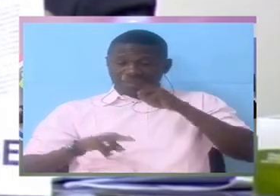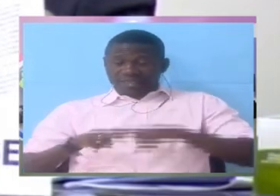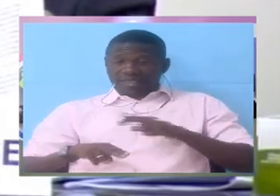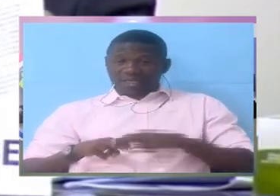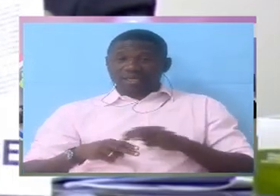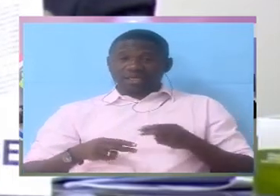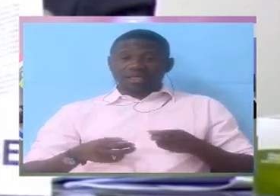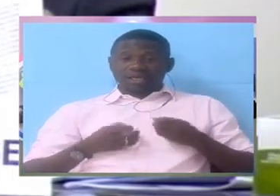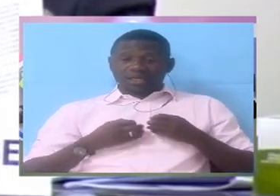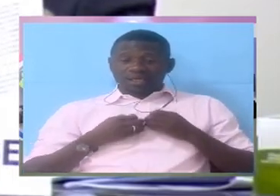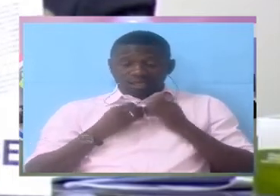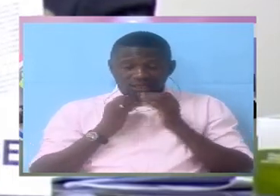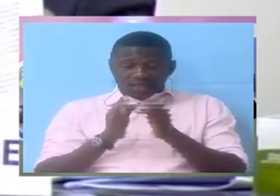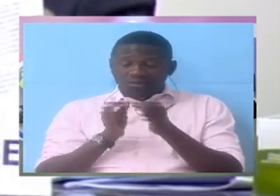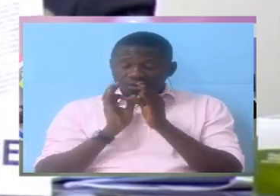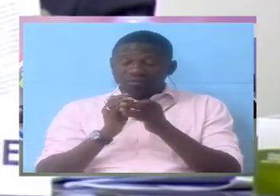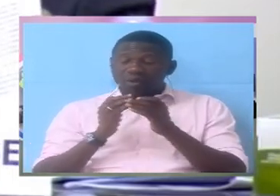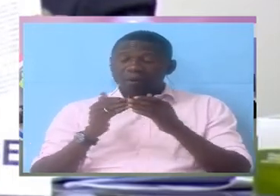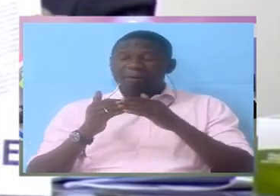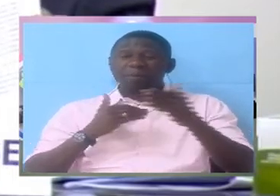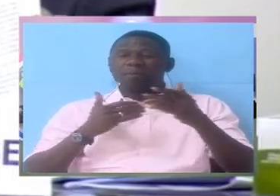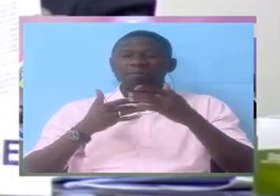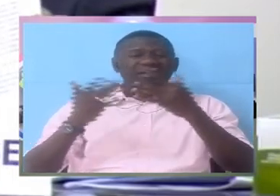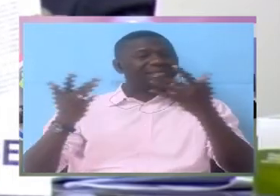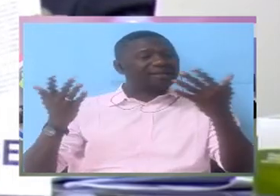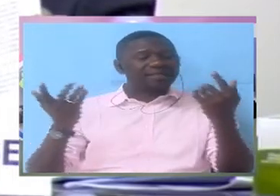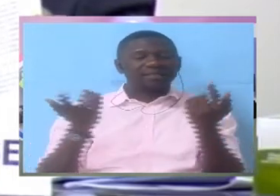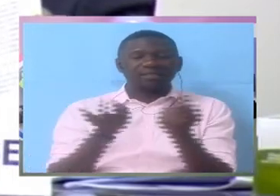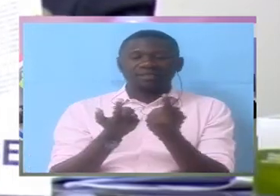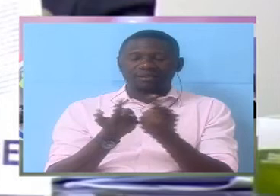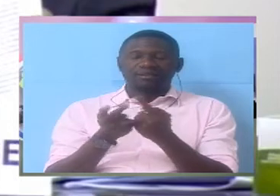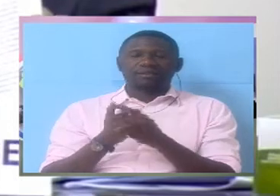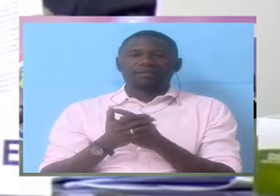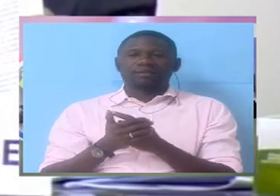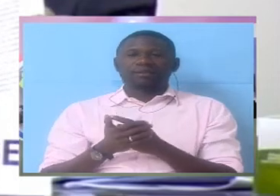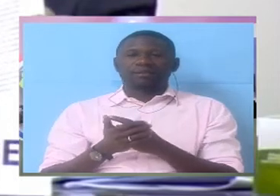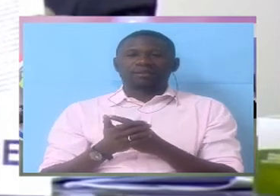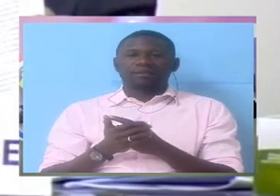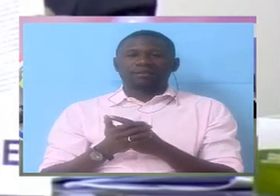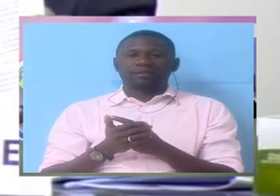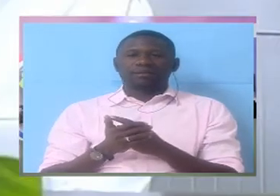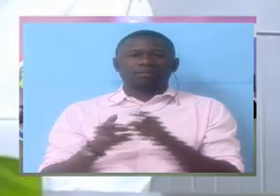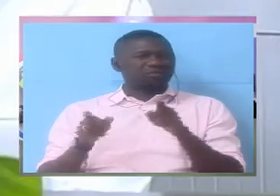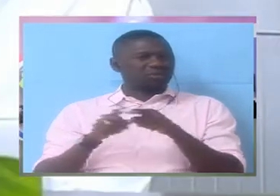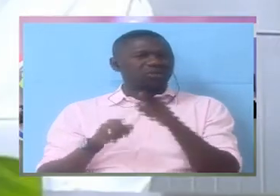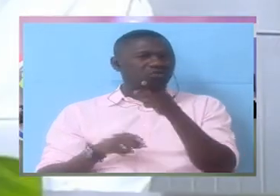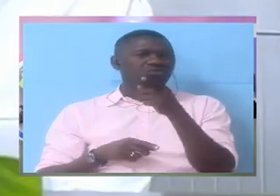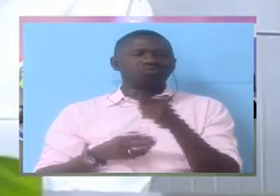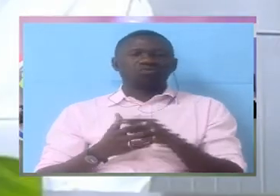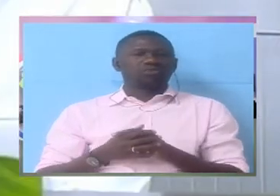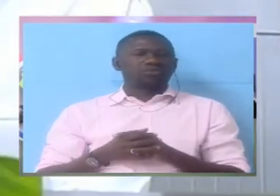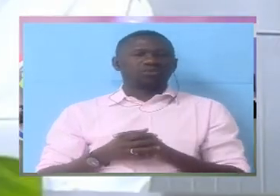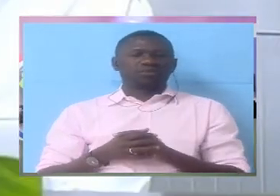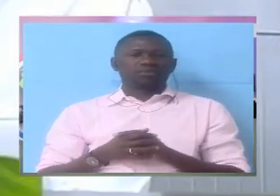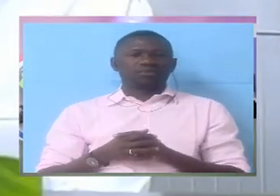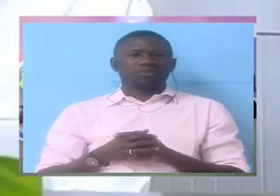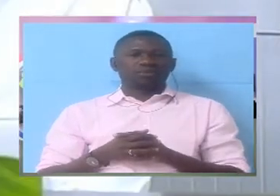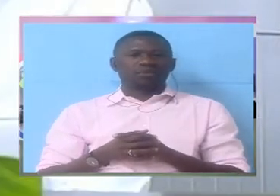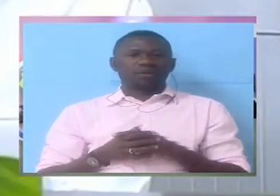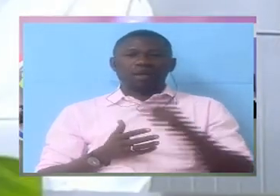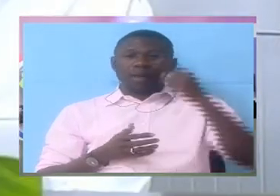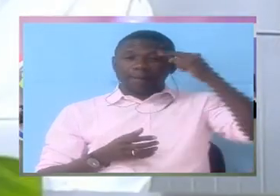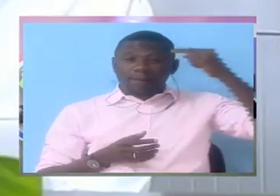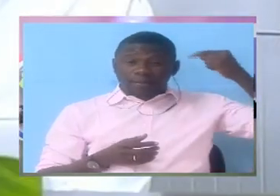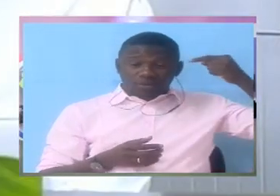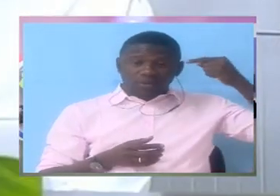manna jang meye kulu fatam fansin ye ka wonya as you. Koite ya kenyami. Memory is not